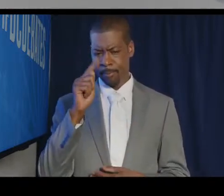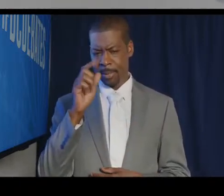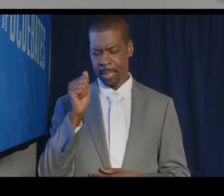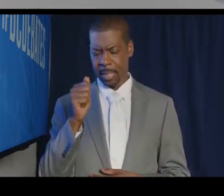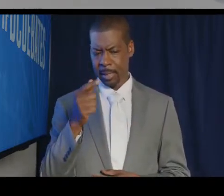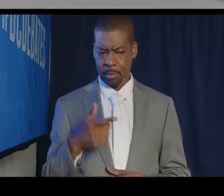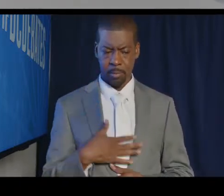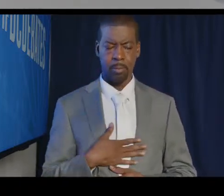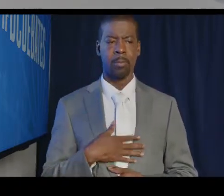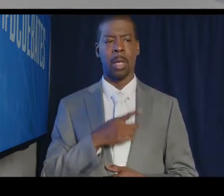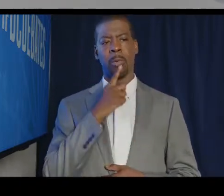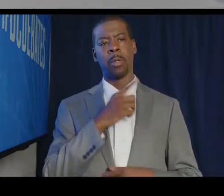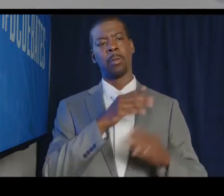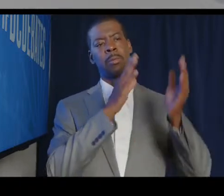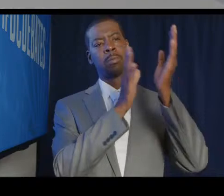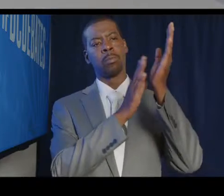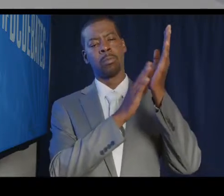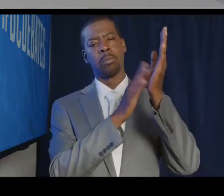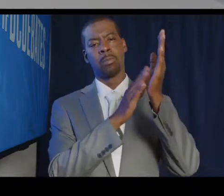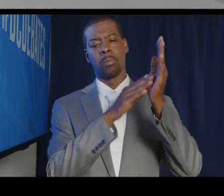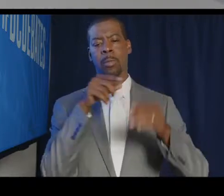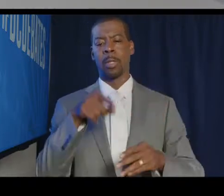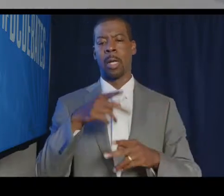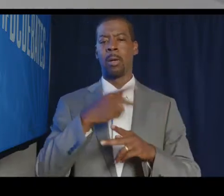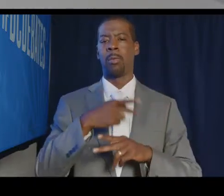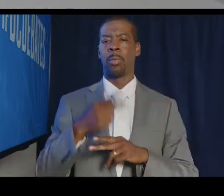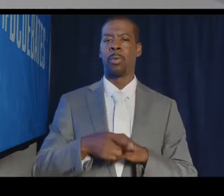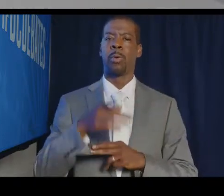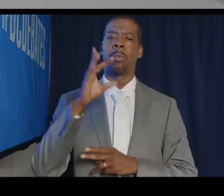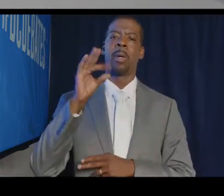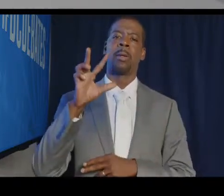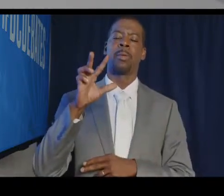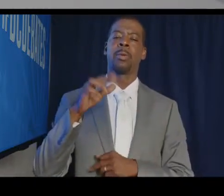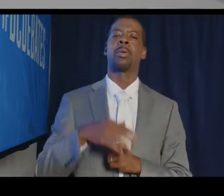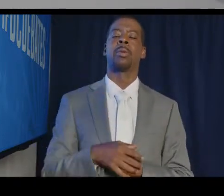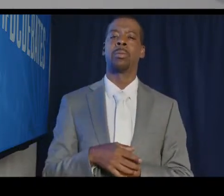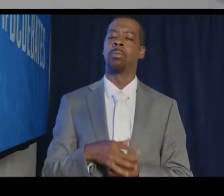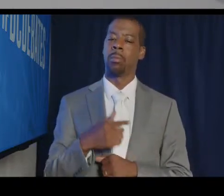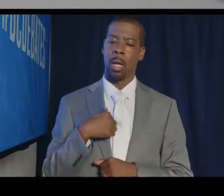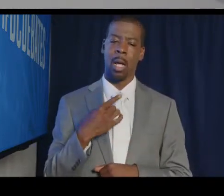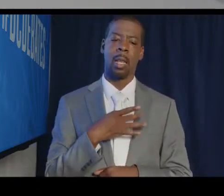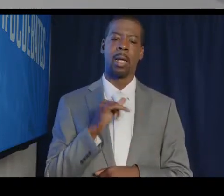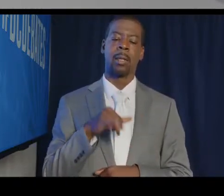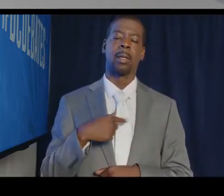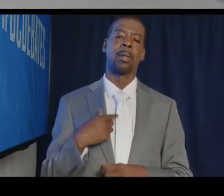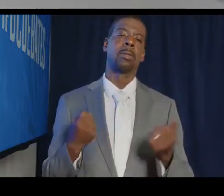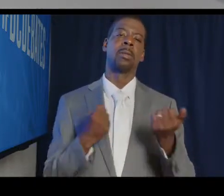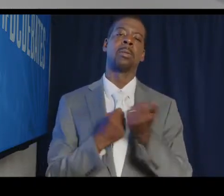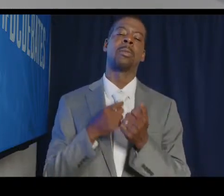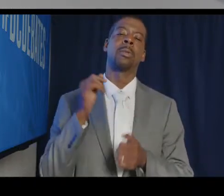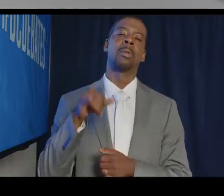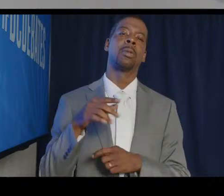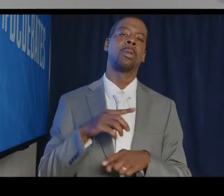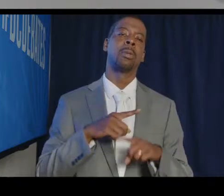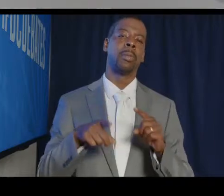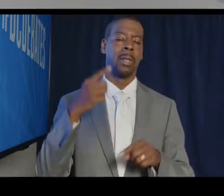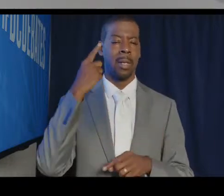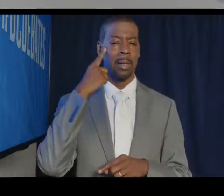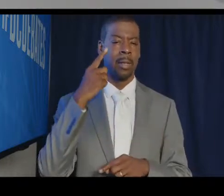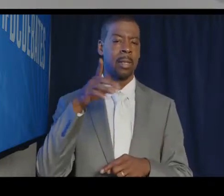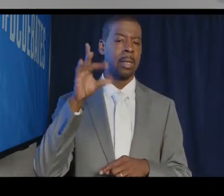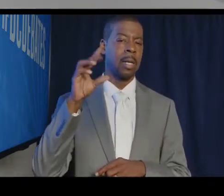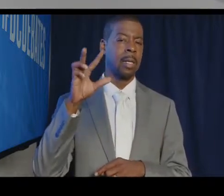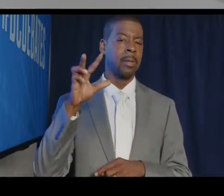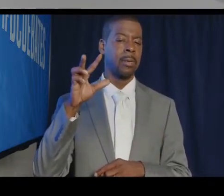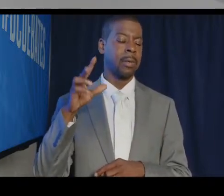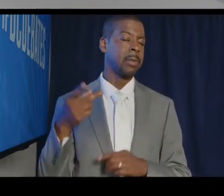Initiative 83, the desire to see elections run and won on ideas. I like that, I support that, but I think Initiative 83